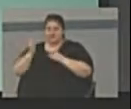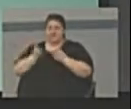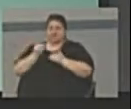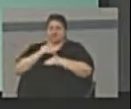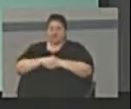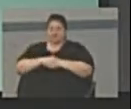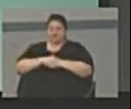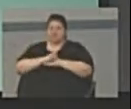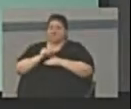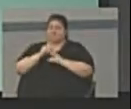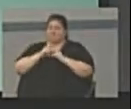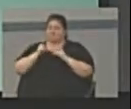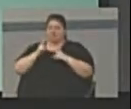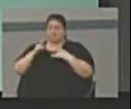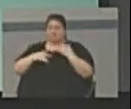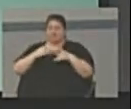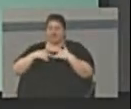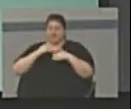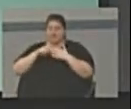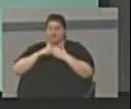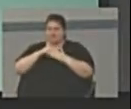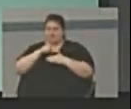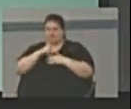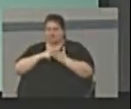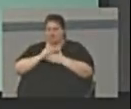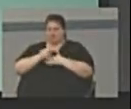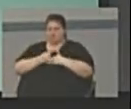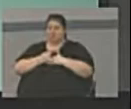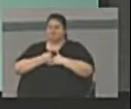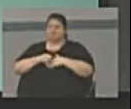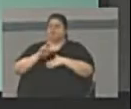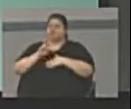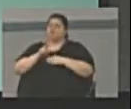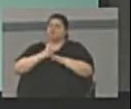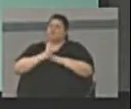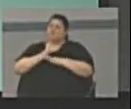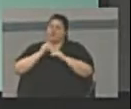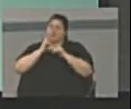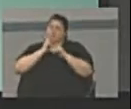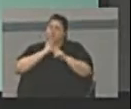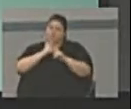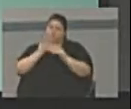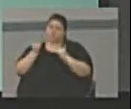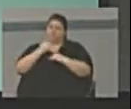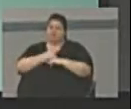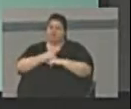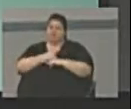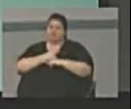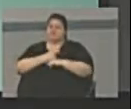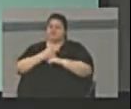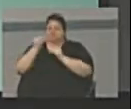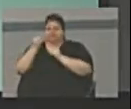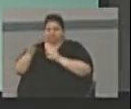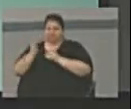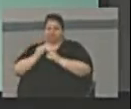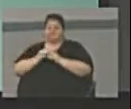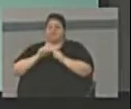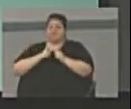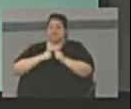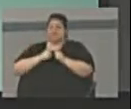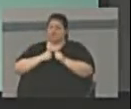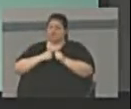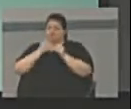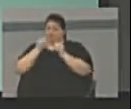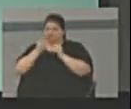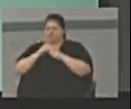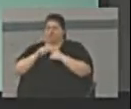this very exciting project. I have two main goals for today's briefing. The first is to inform you about this